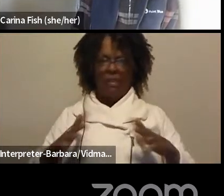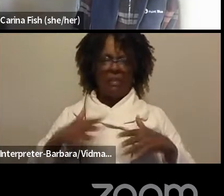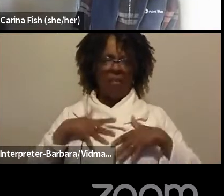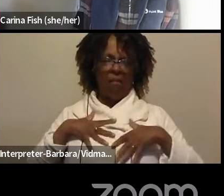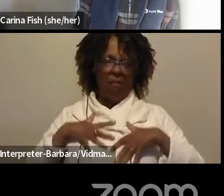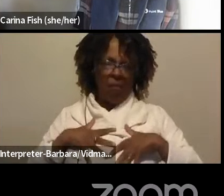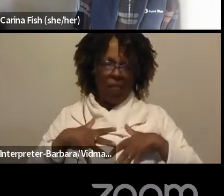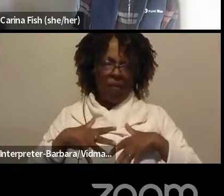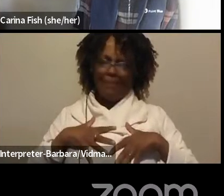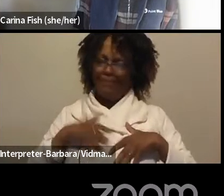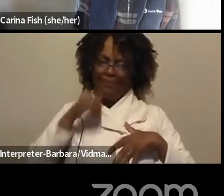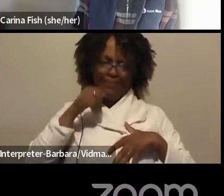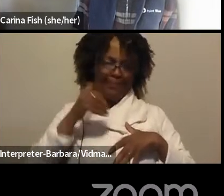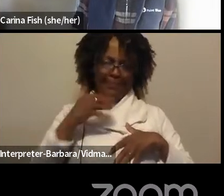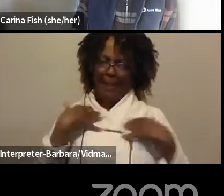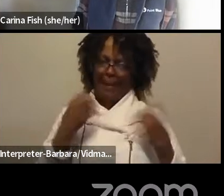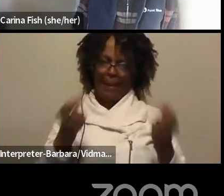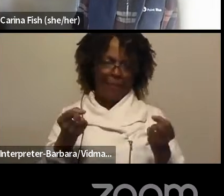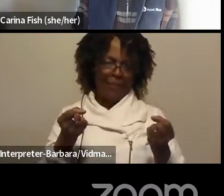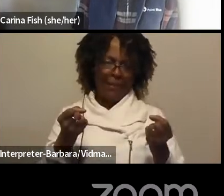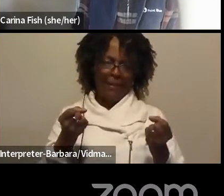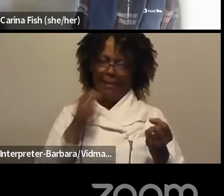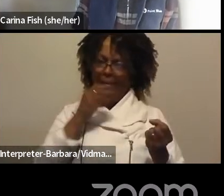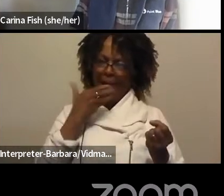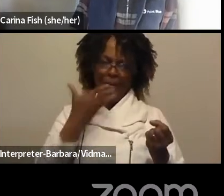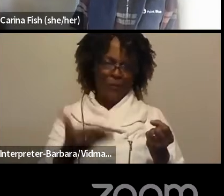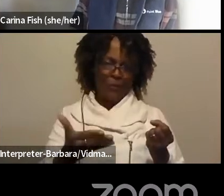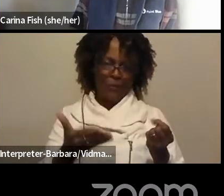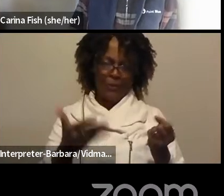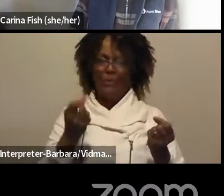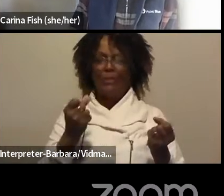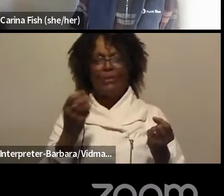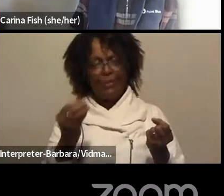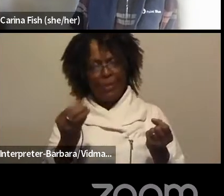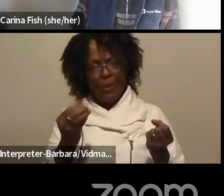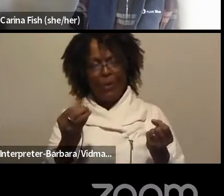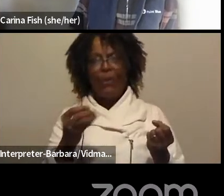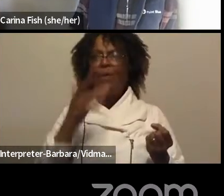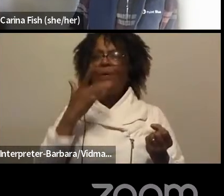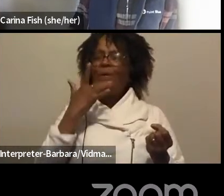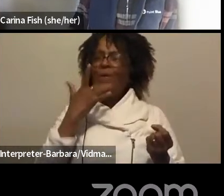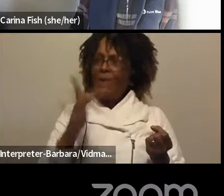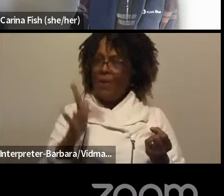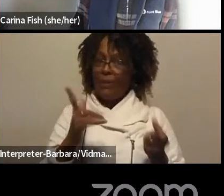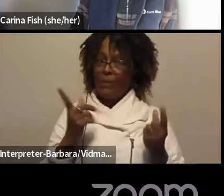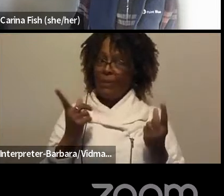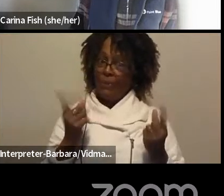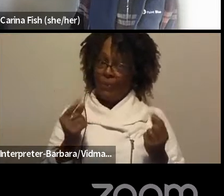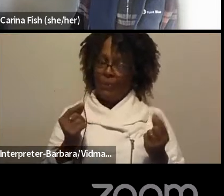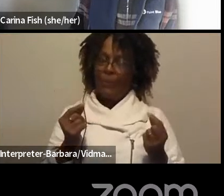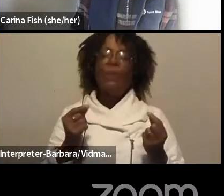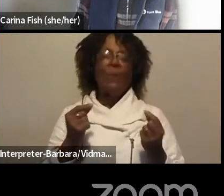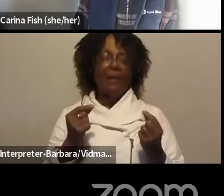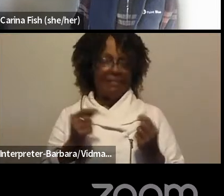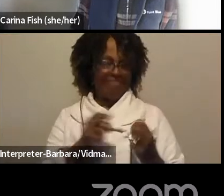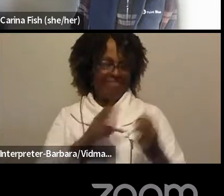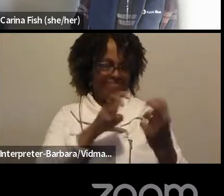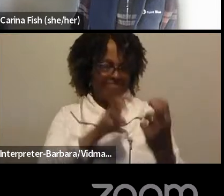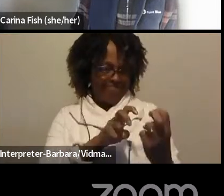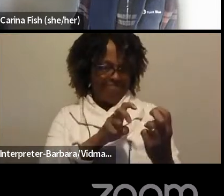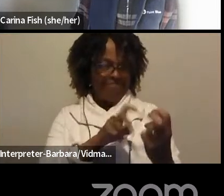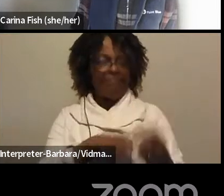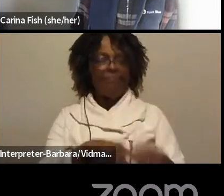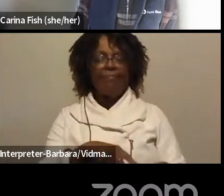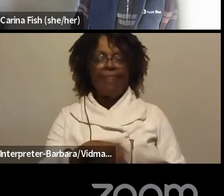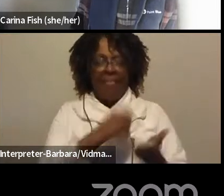wasn't healthy at all. And luckily I started going to like therapy, talking to my friends about how I was